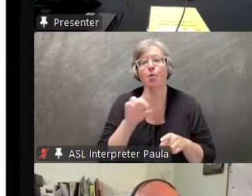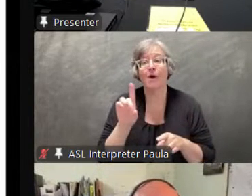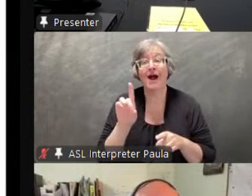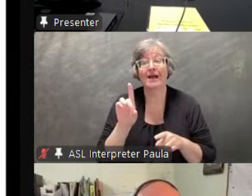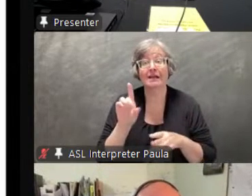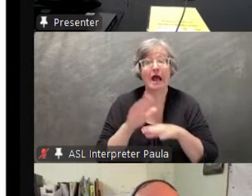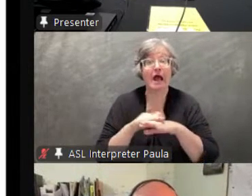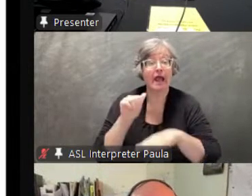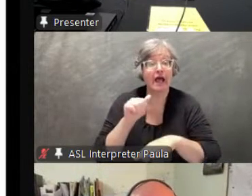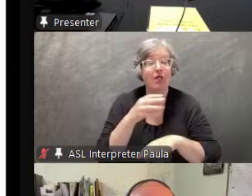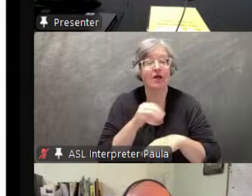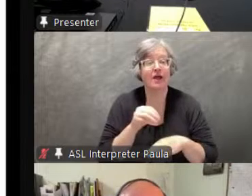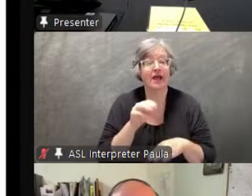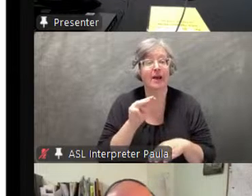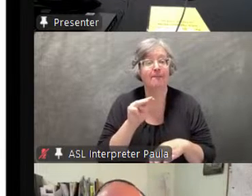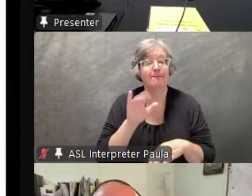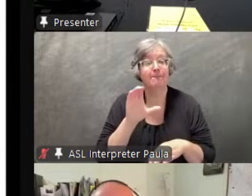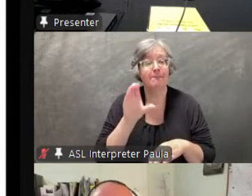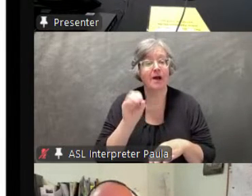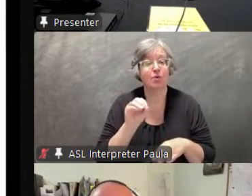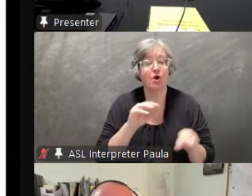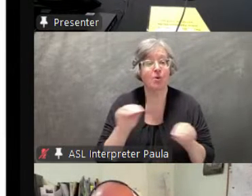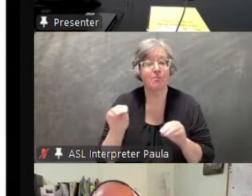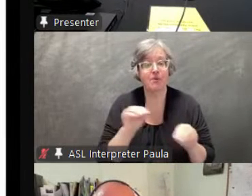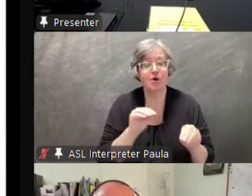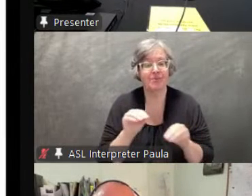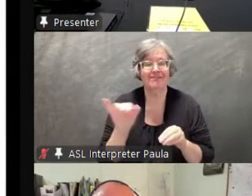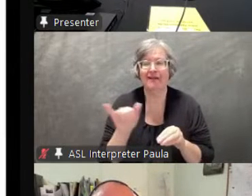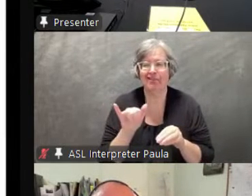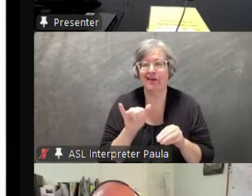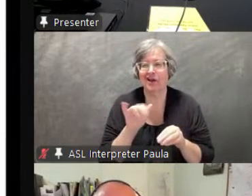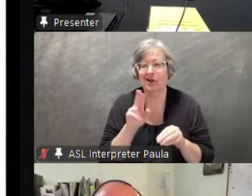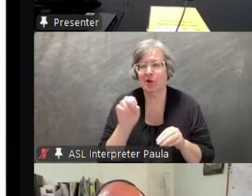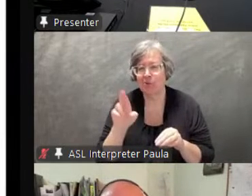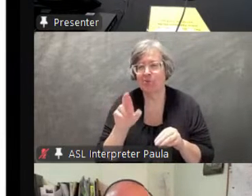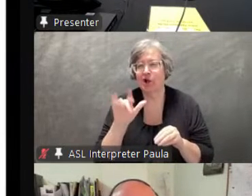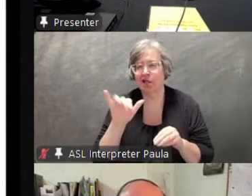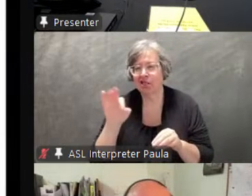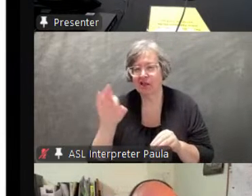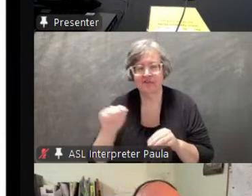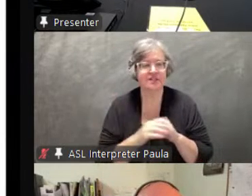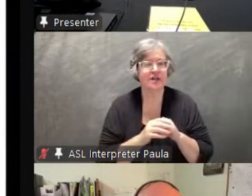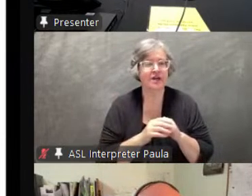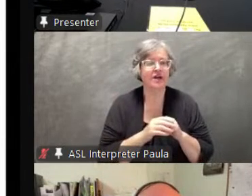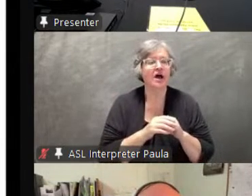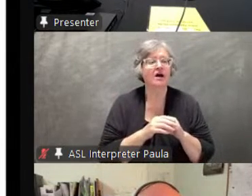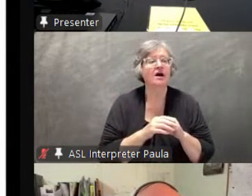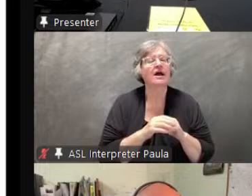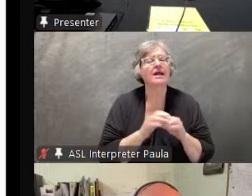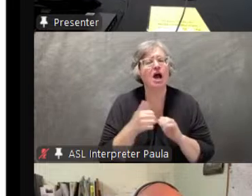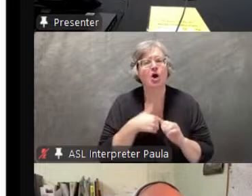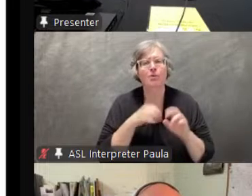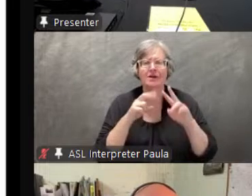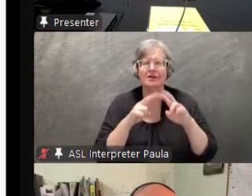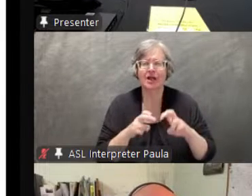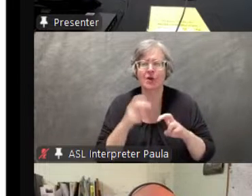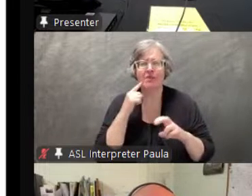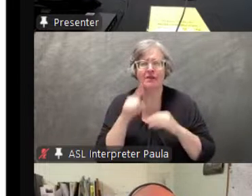was an analysis on how do we think about the CTA bus network. Can you go to the next slide for me?